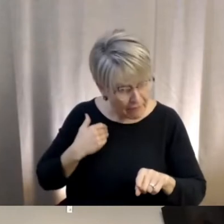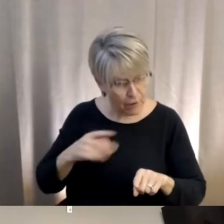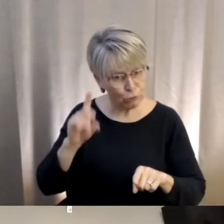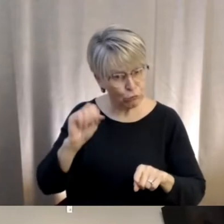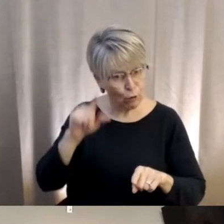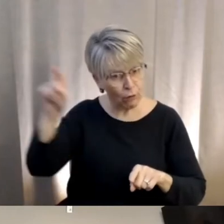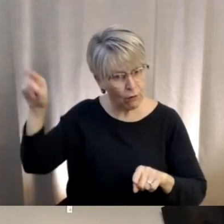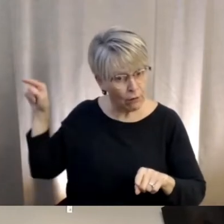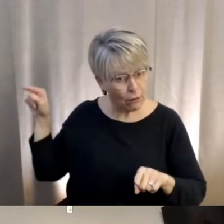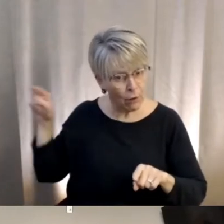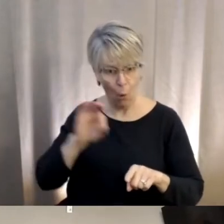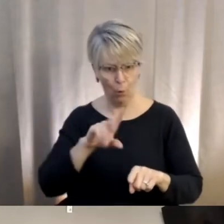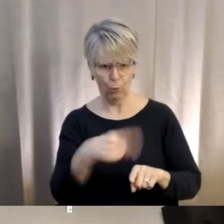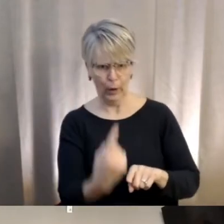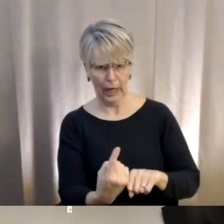that you know of?